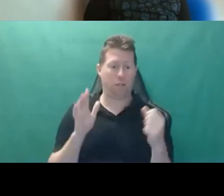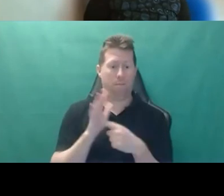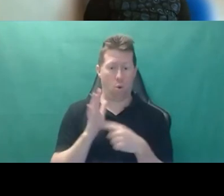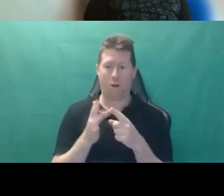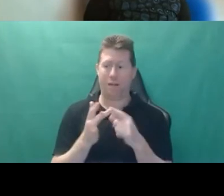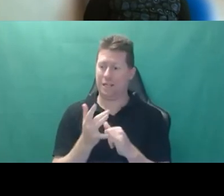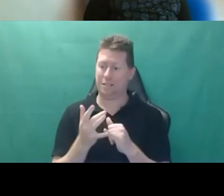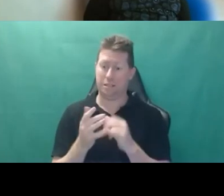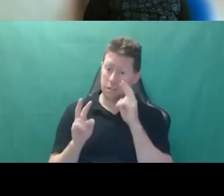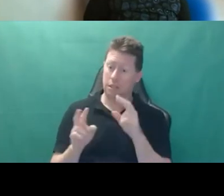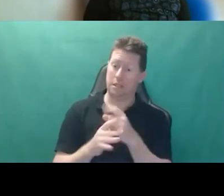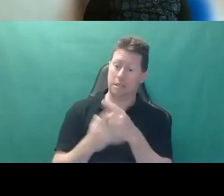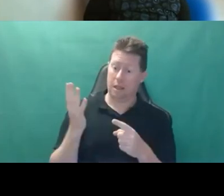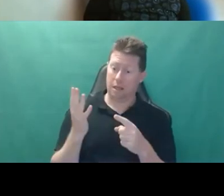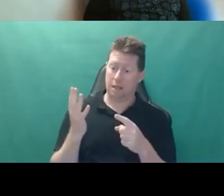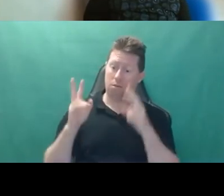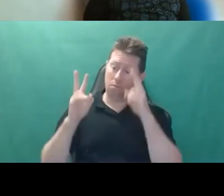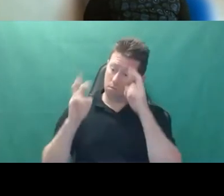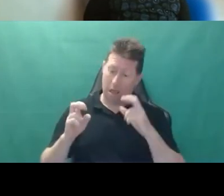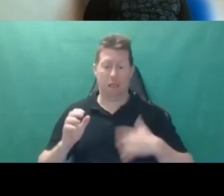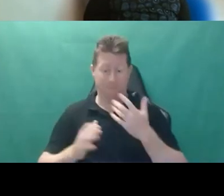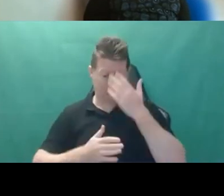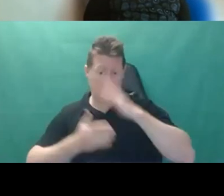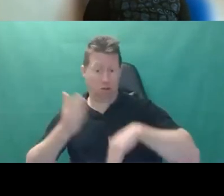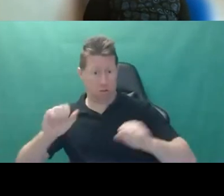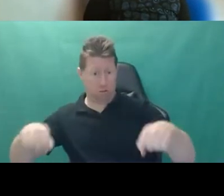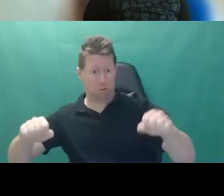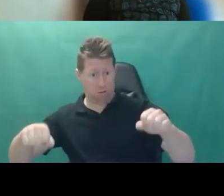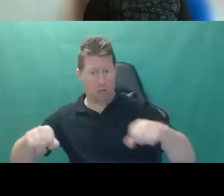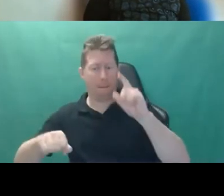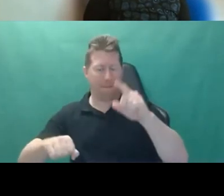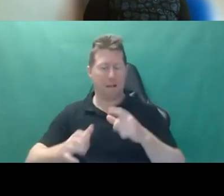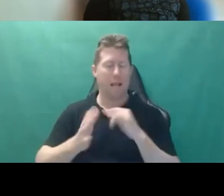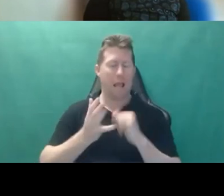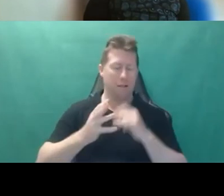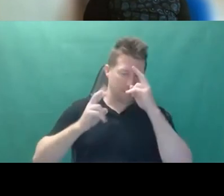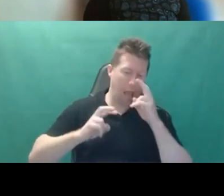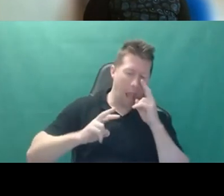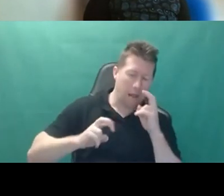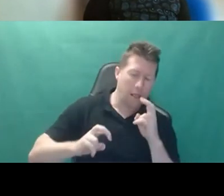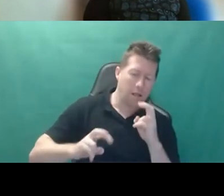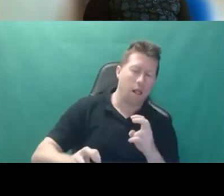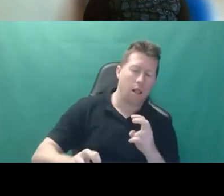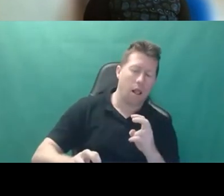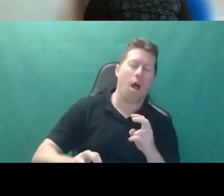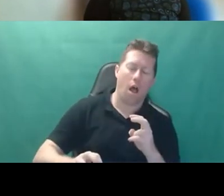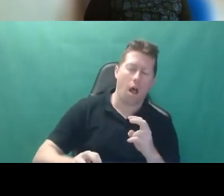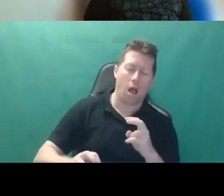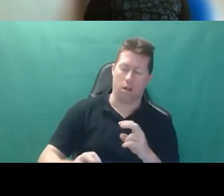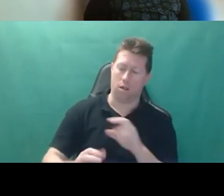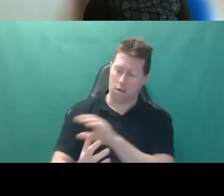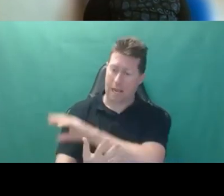disability as a lived experience. Yes. But also as an analytical category. So if you throw a disability into the picture,